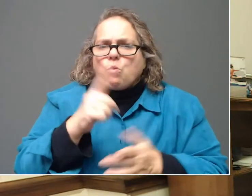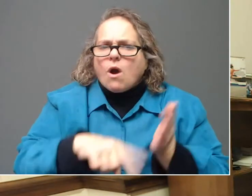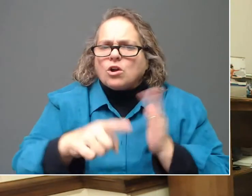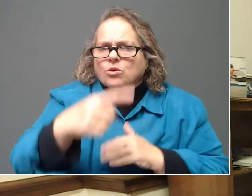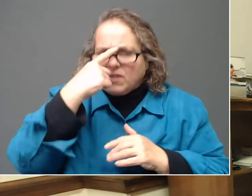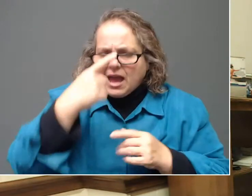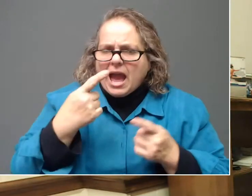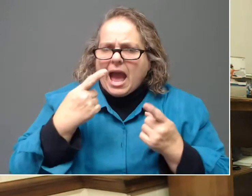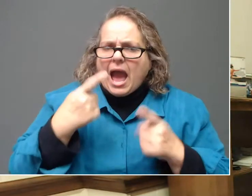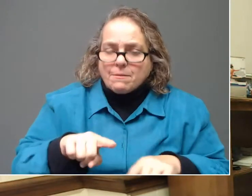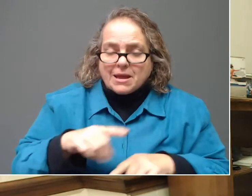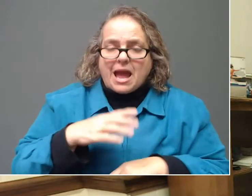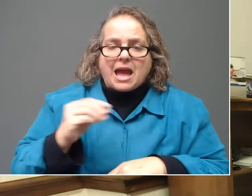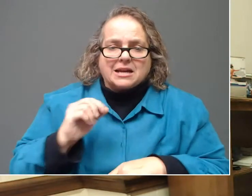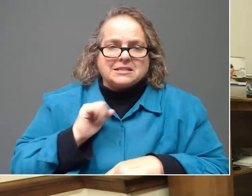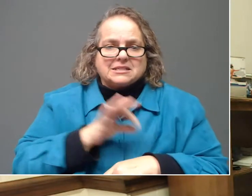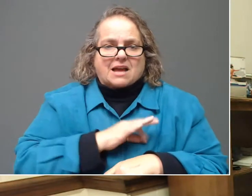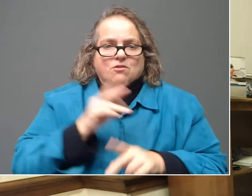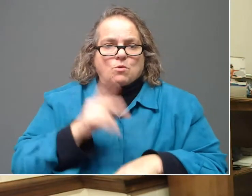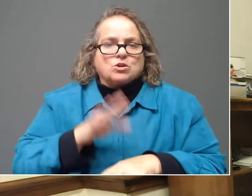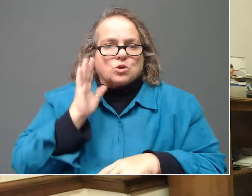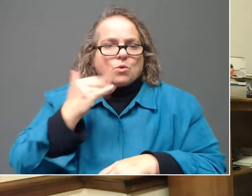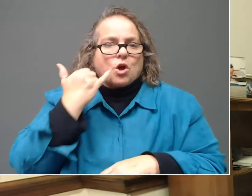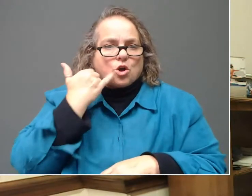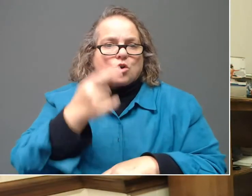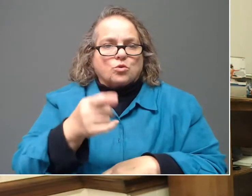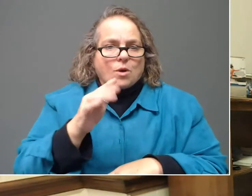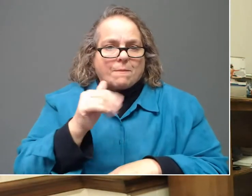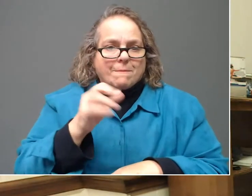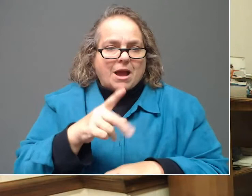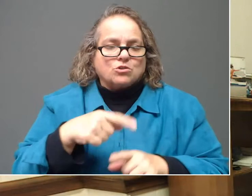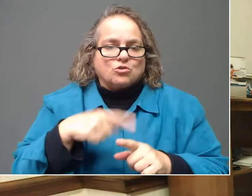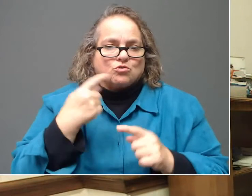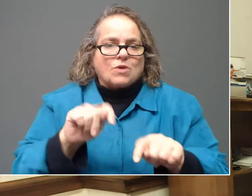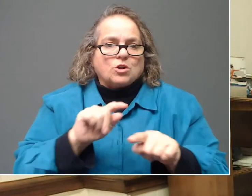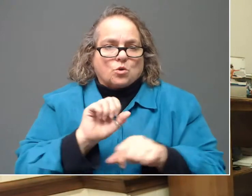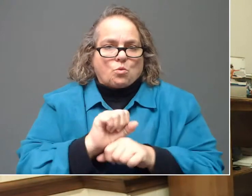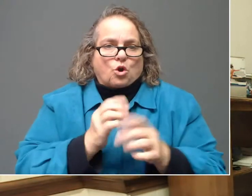will contact you back and try to work through that with you.